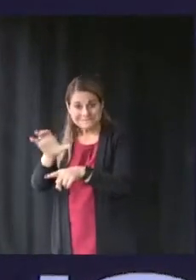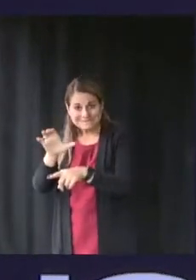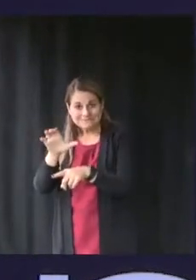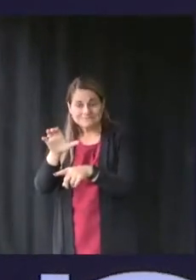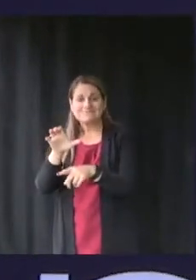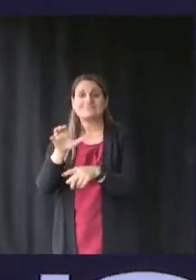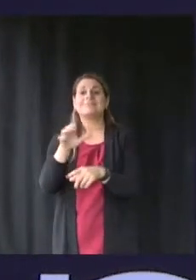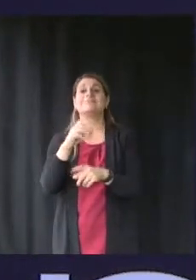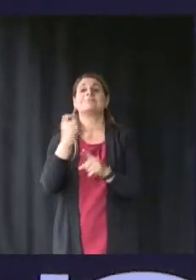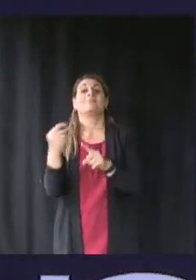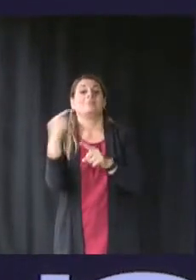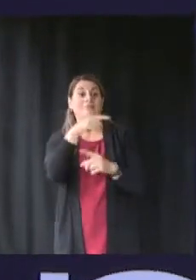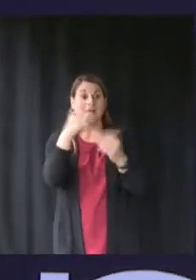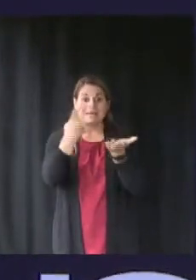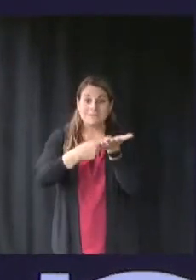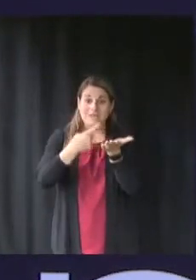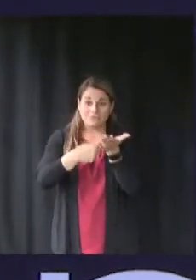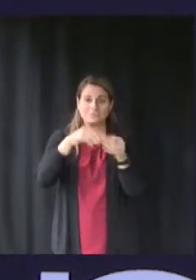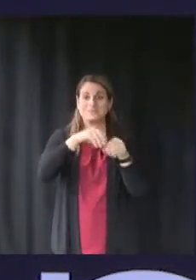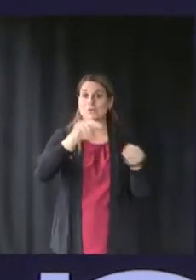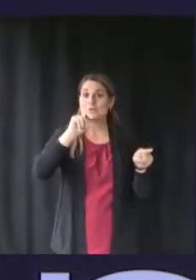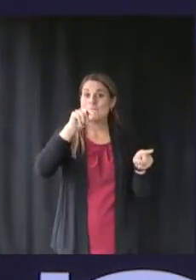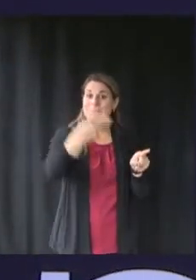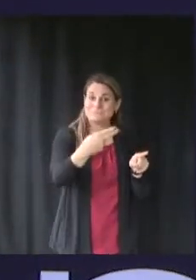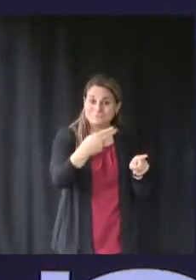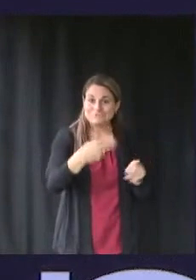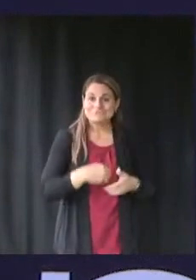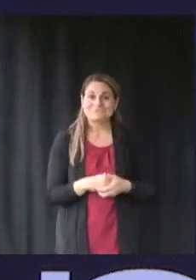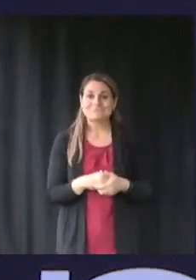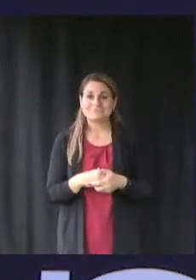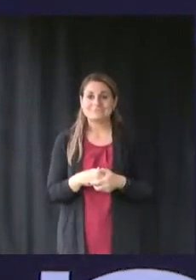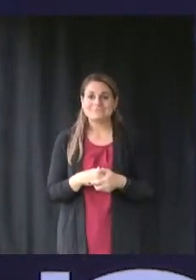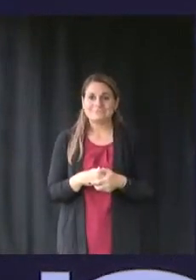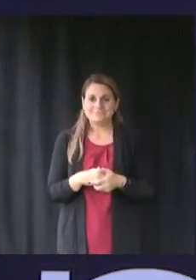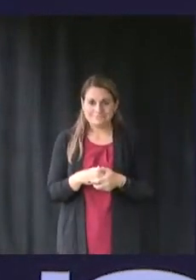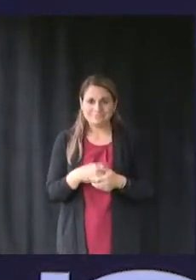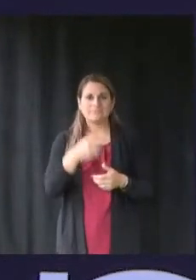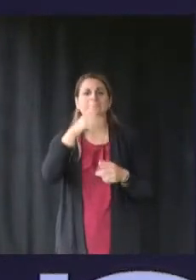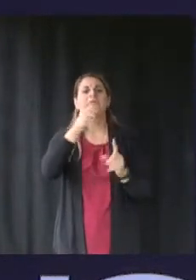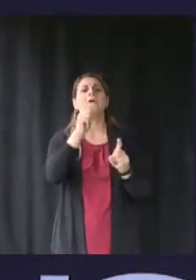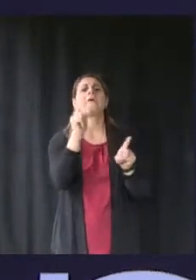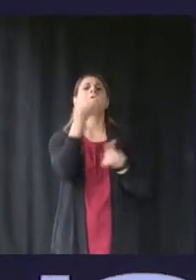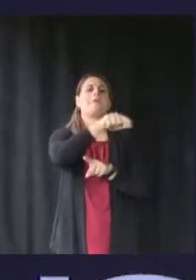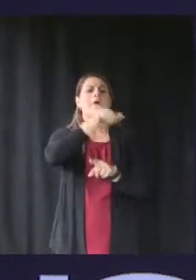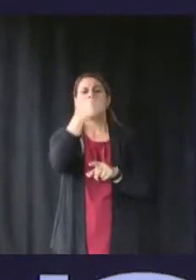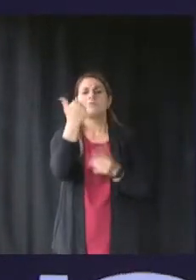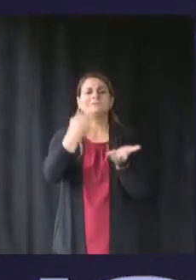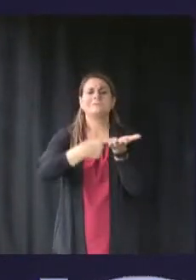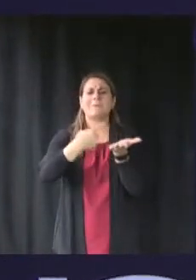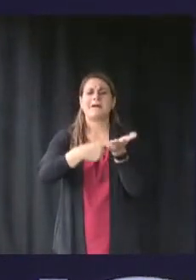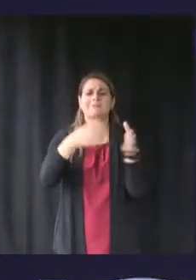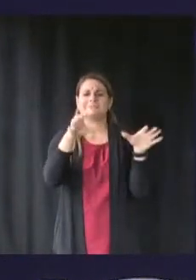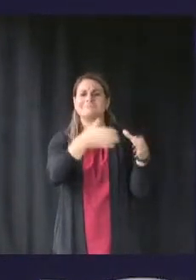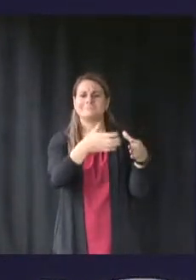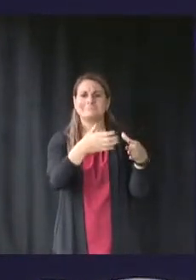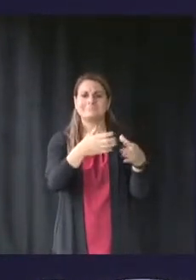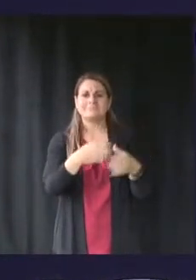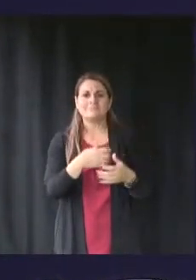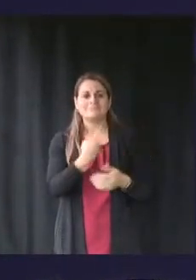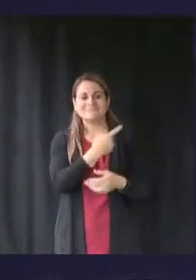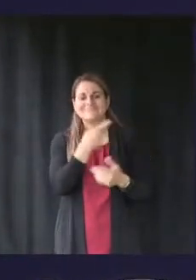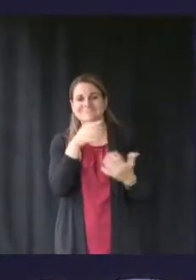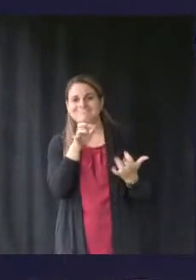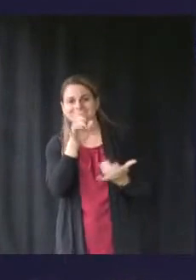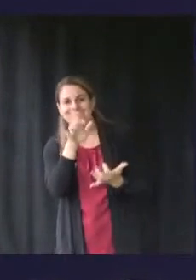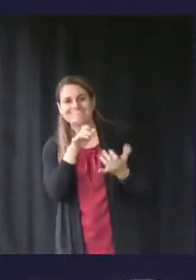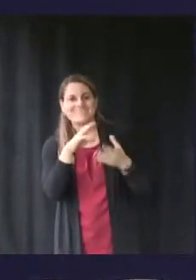Hampshire. We were on our way to the debate one other time, but the whole way up, we just laughed and told stories